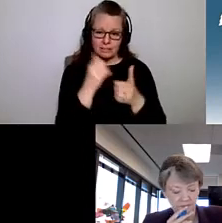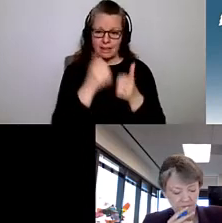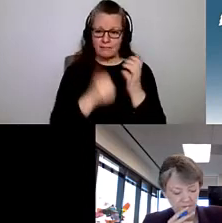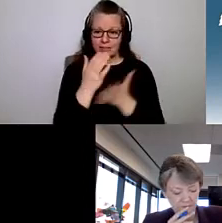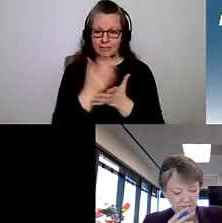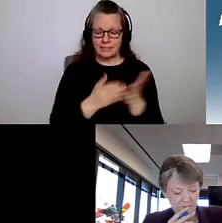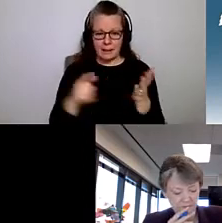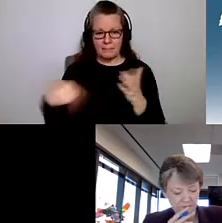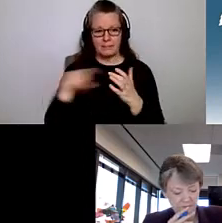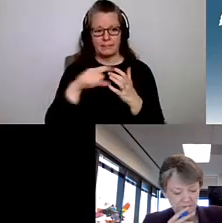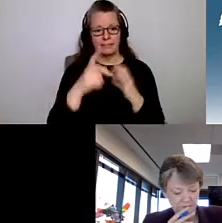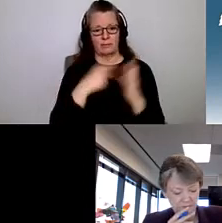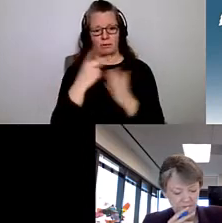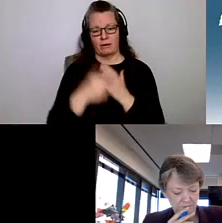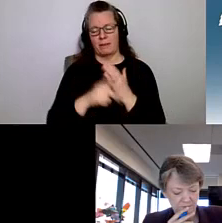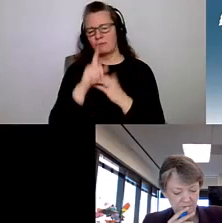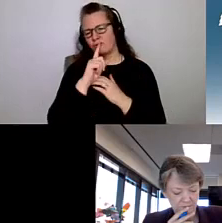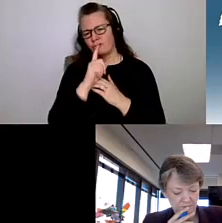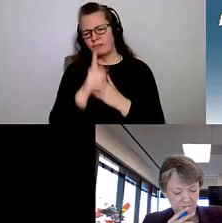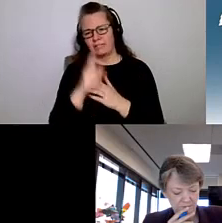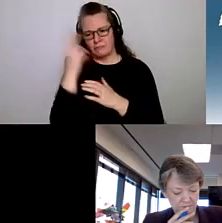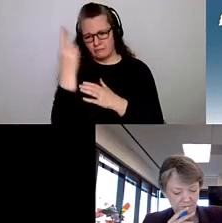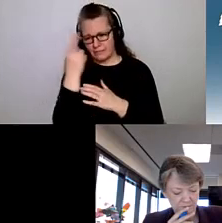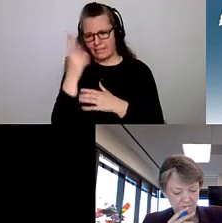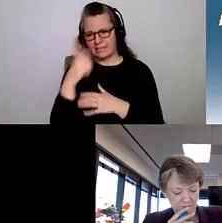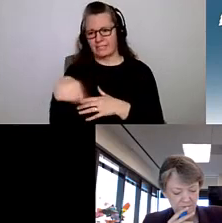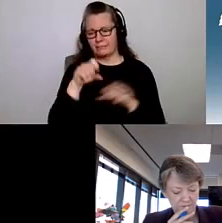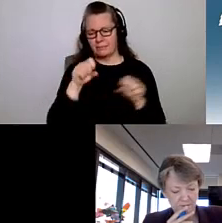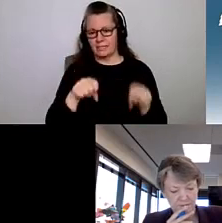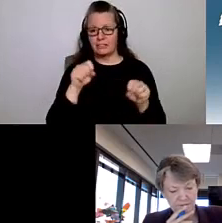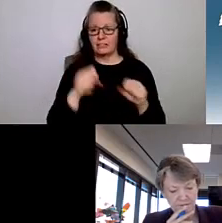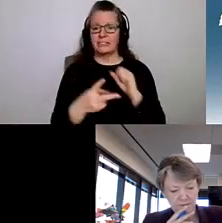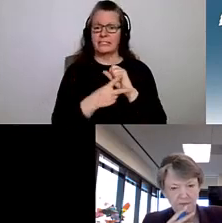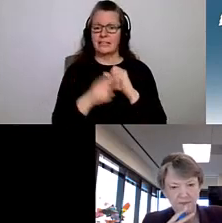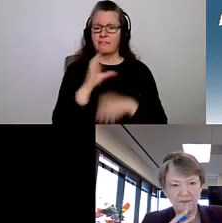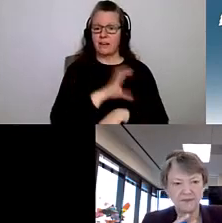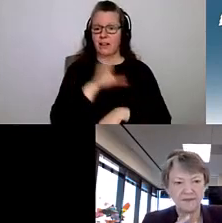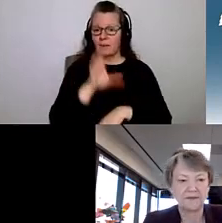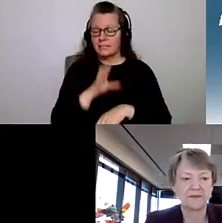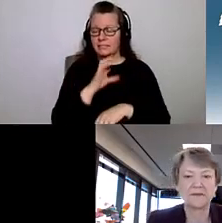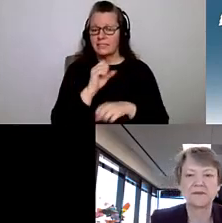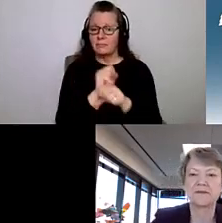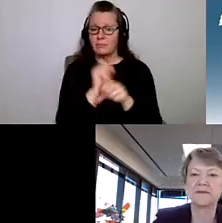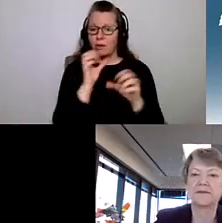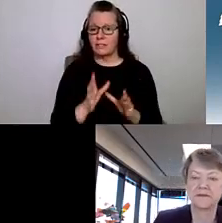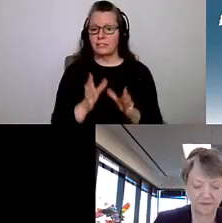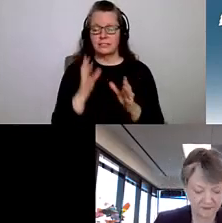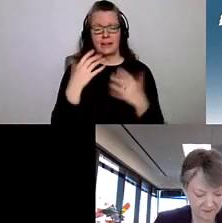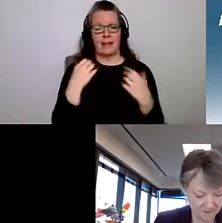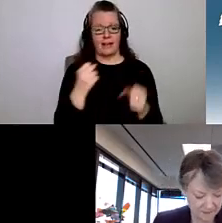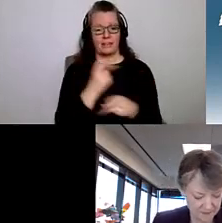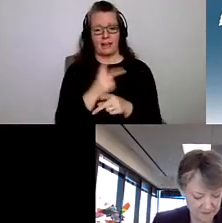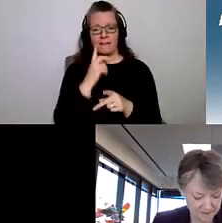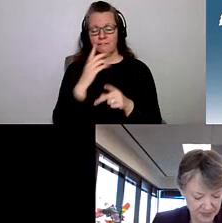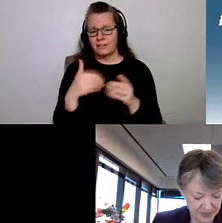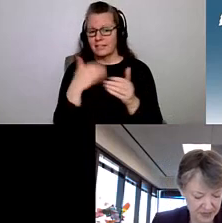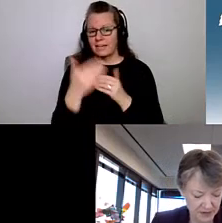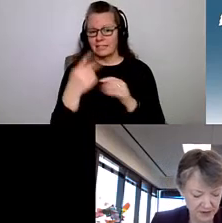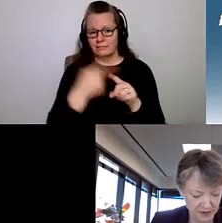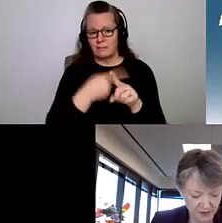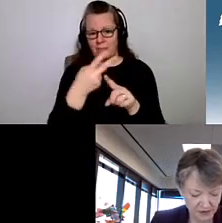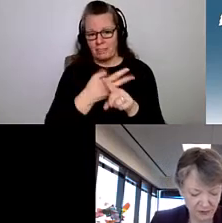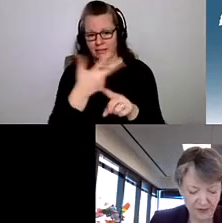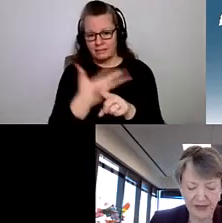truly realize its potential and save Coloradans and our employers money on healthcare in the coming months. And I'll kick it back to Kim. Thank